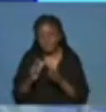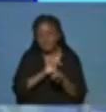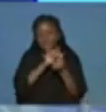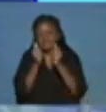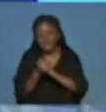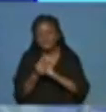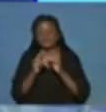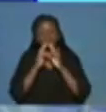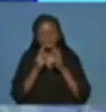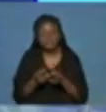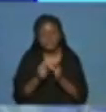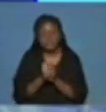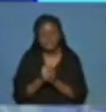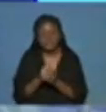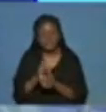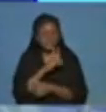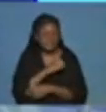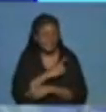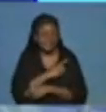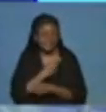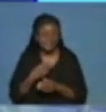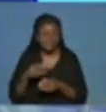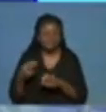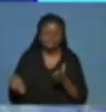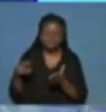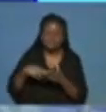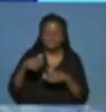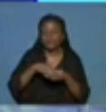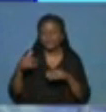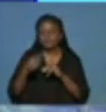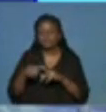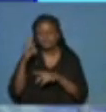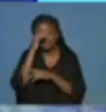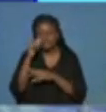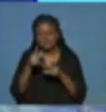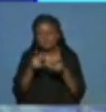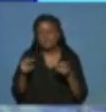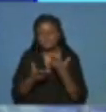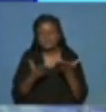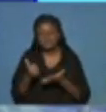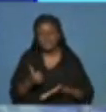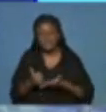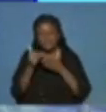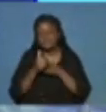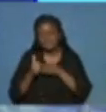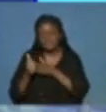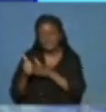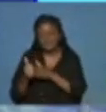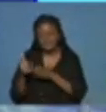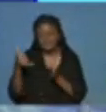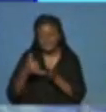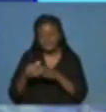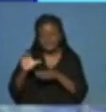Lavardo Duncanson recalled to the Ministry of Public Service to help steer its full digitization. That, however, leaves the